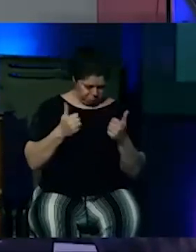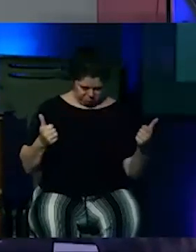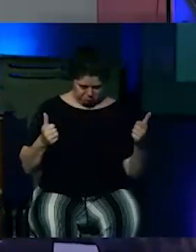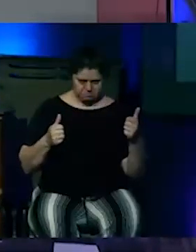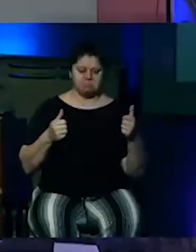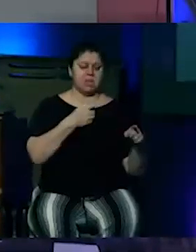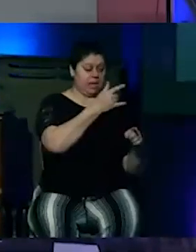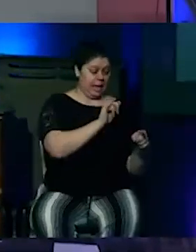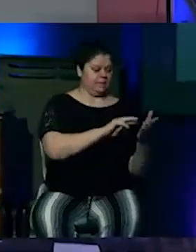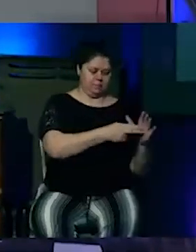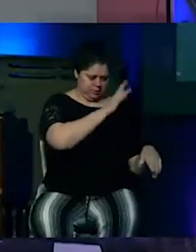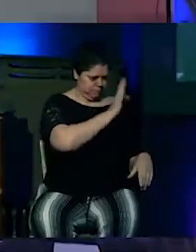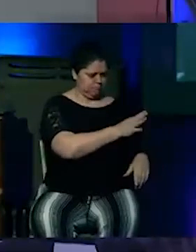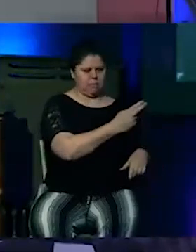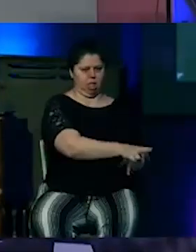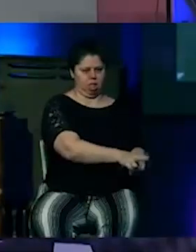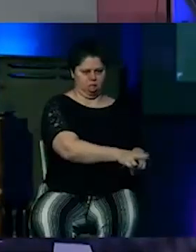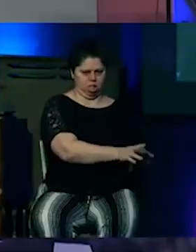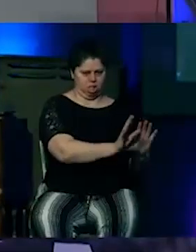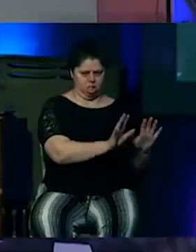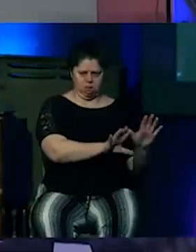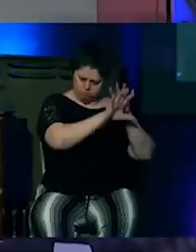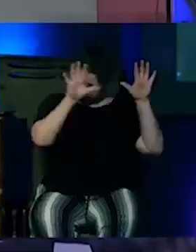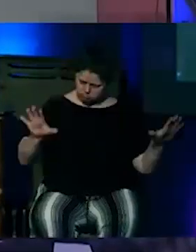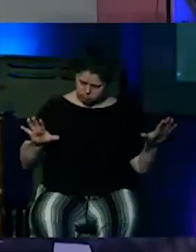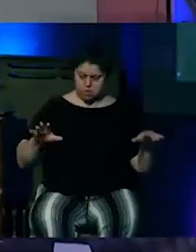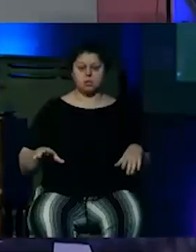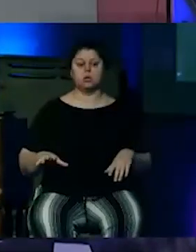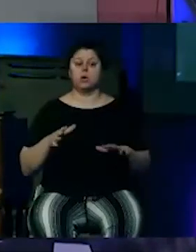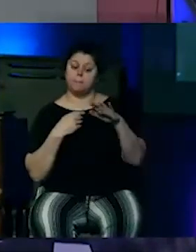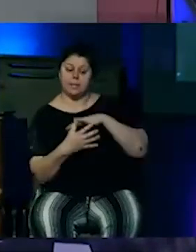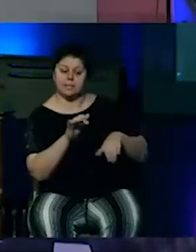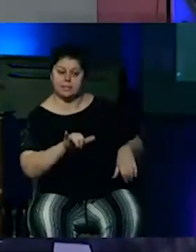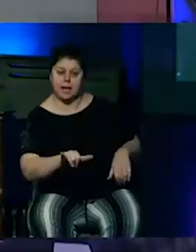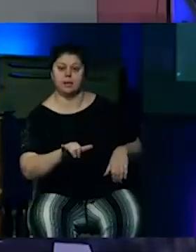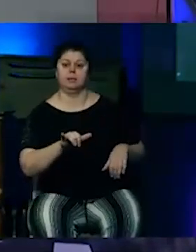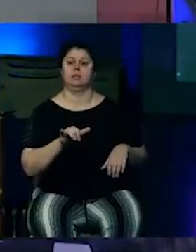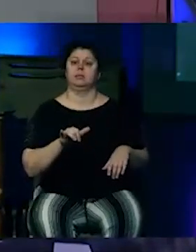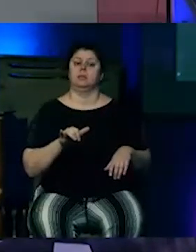Gays go to hell. So implicit in that is the idea that